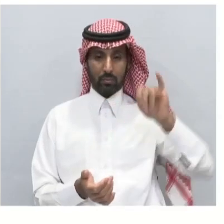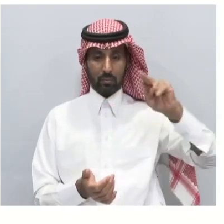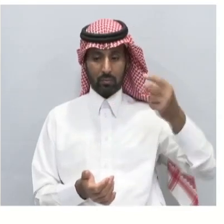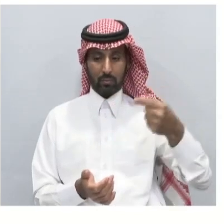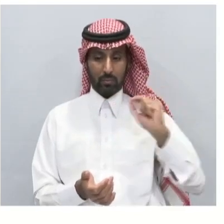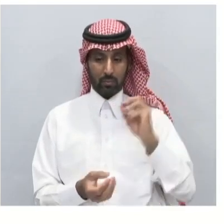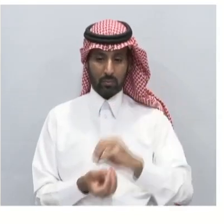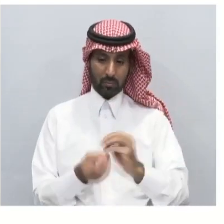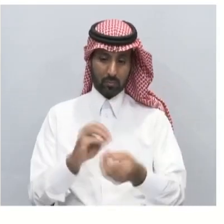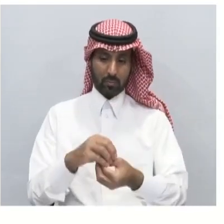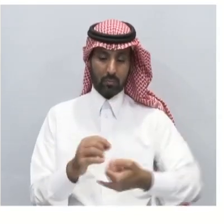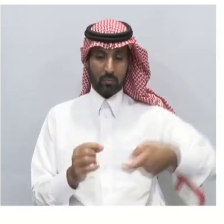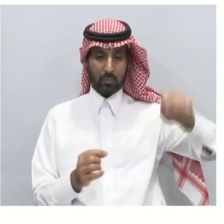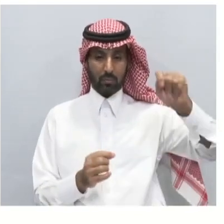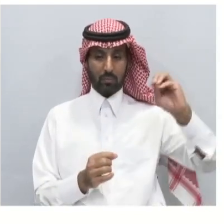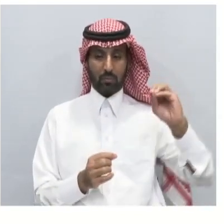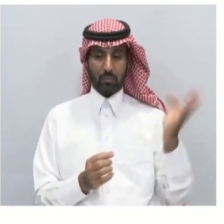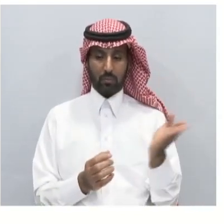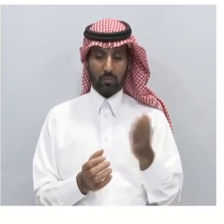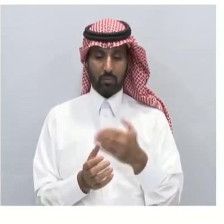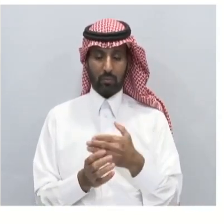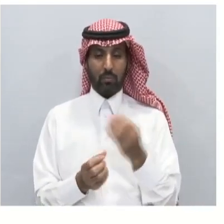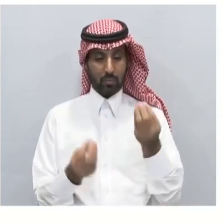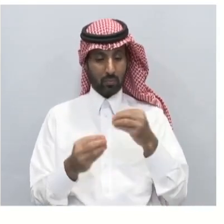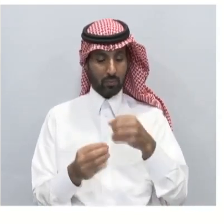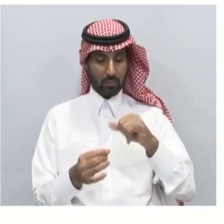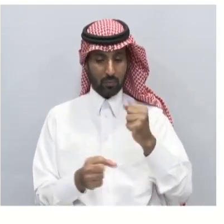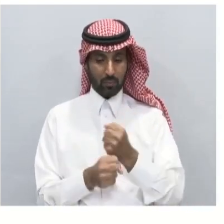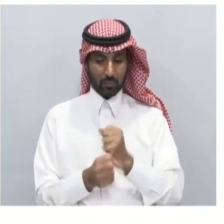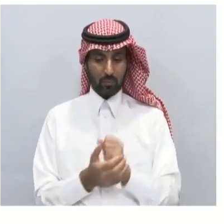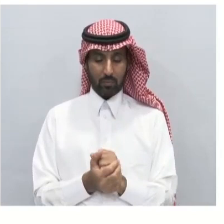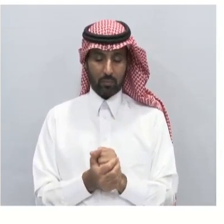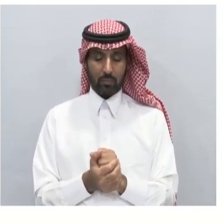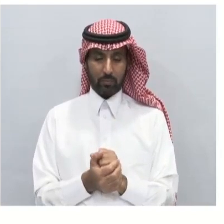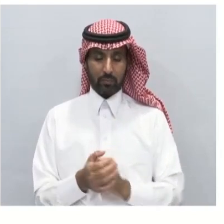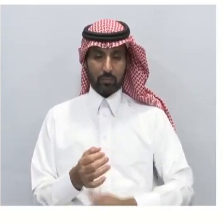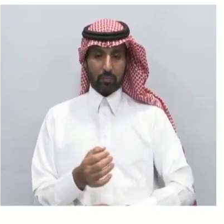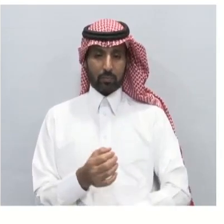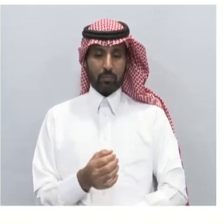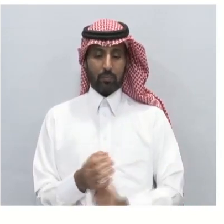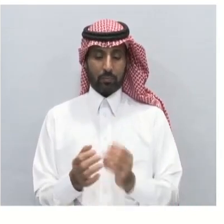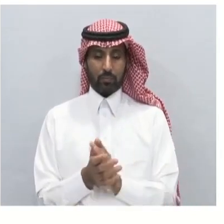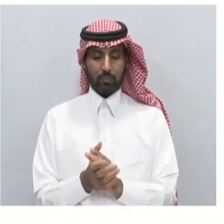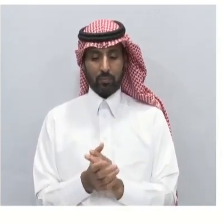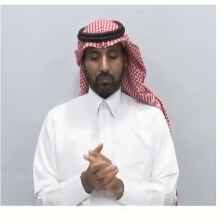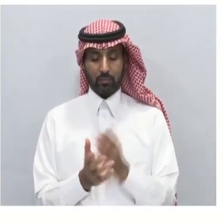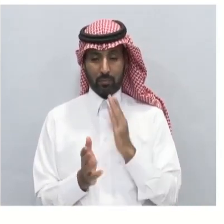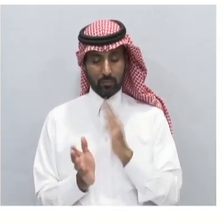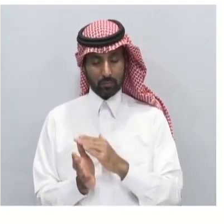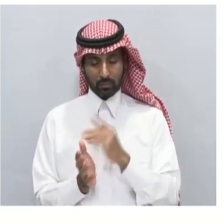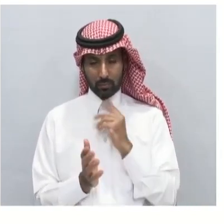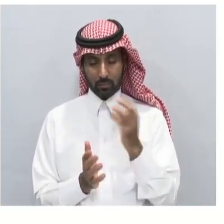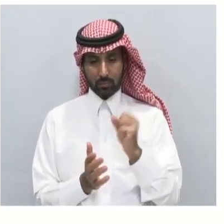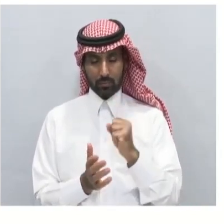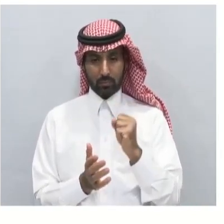can change it to an infinitive. We can say, it isn't common for people to take a rest in